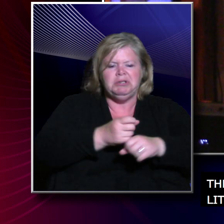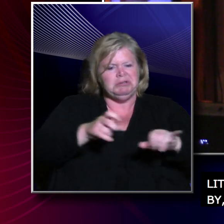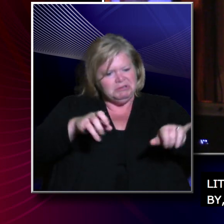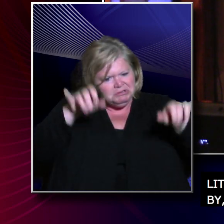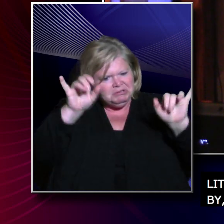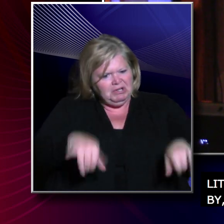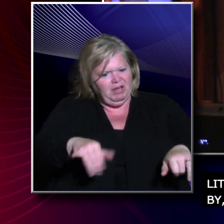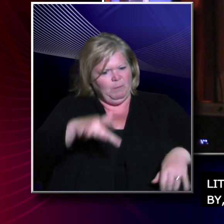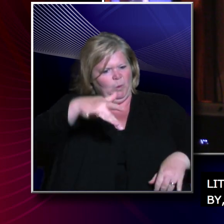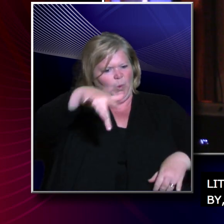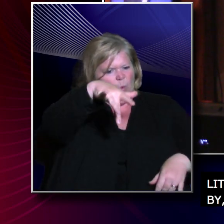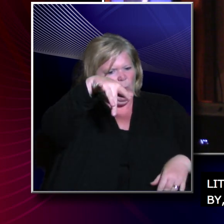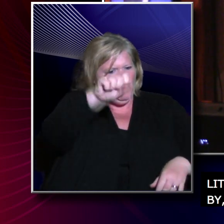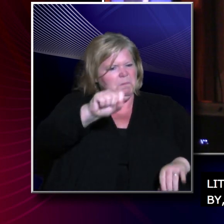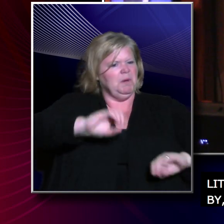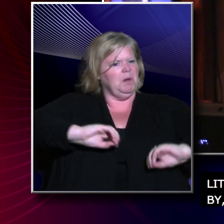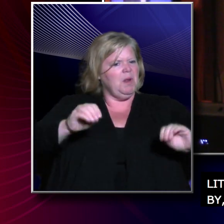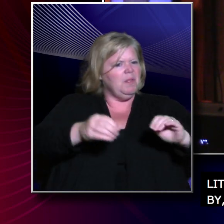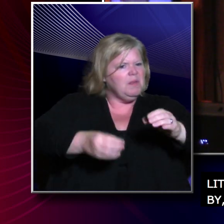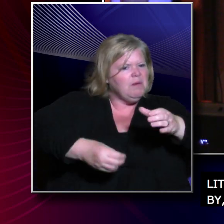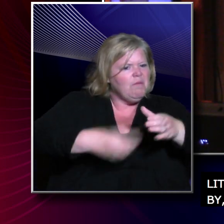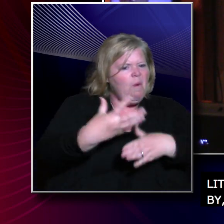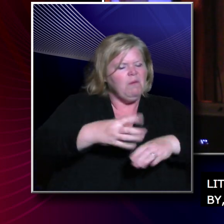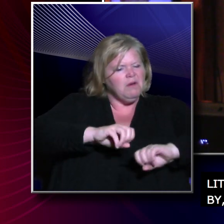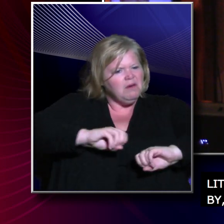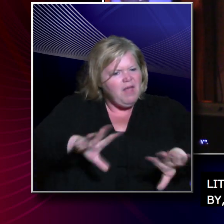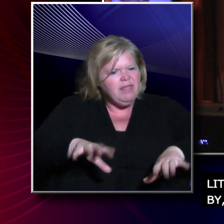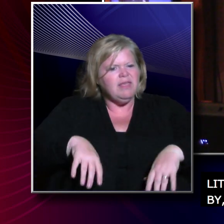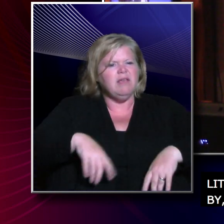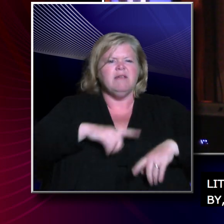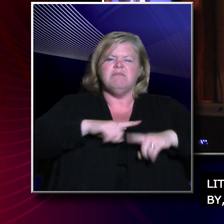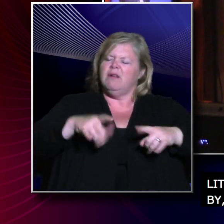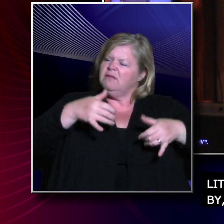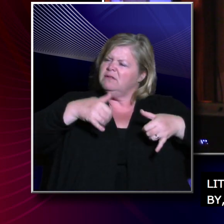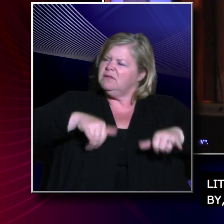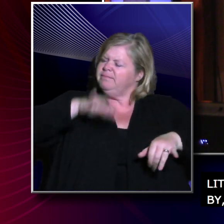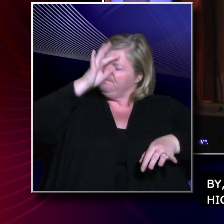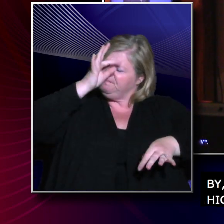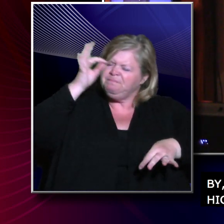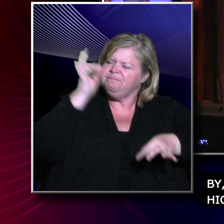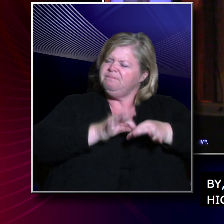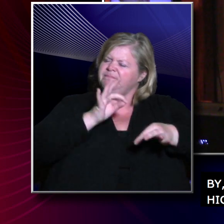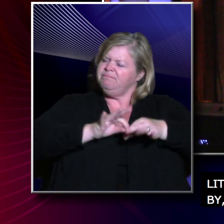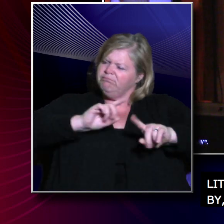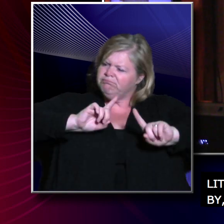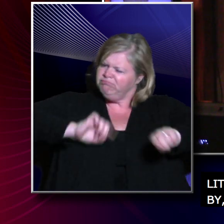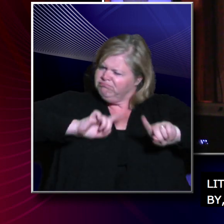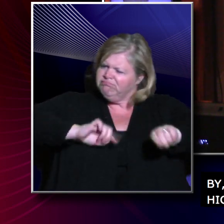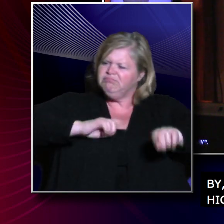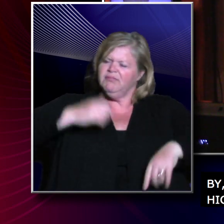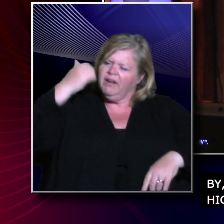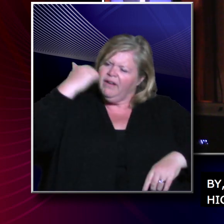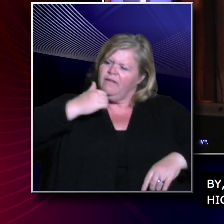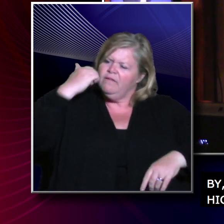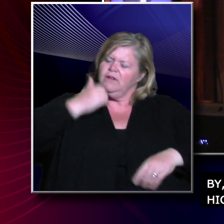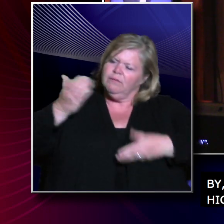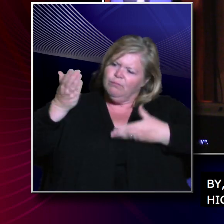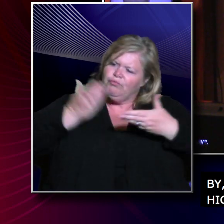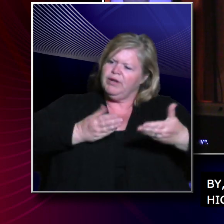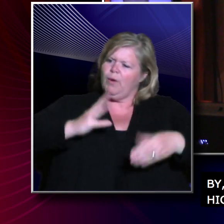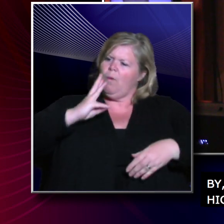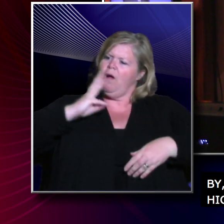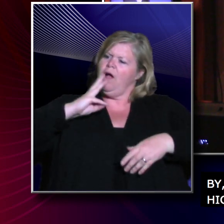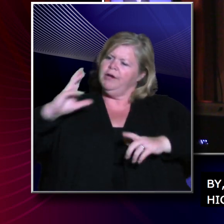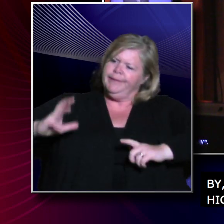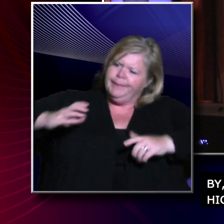still empty, nothing's going on, but he's faithful. He keeps going every day. He brings the